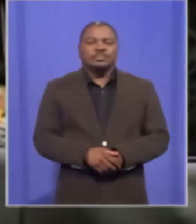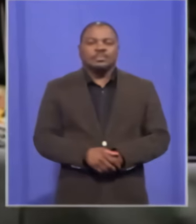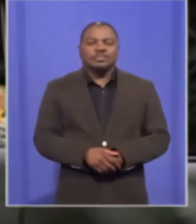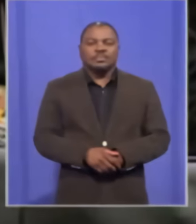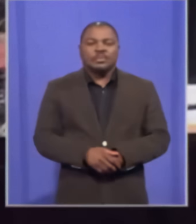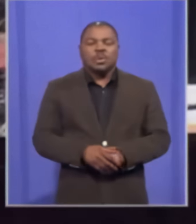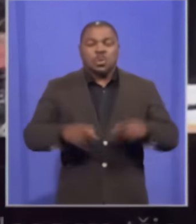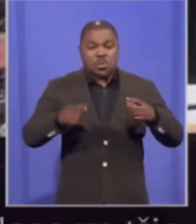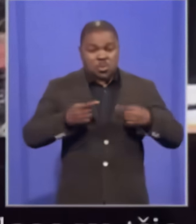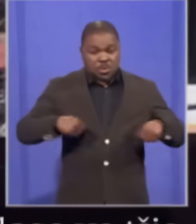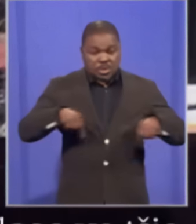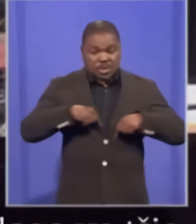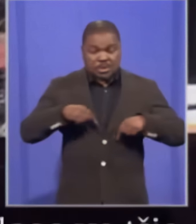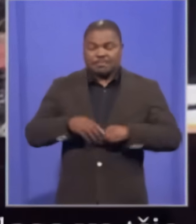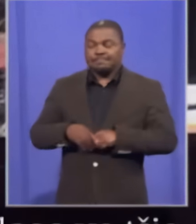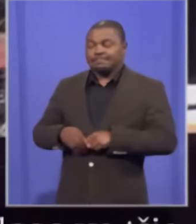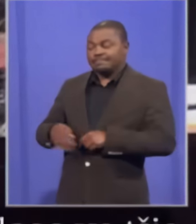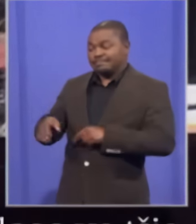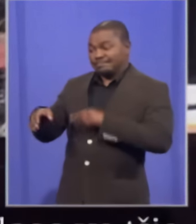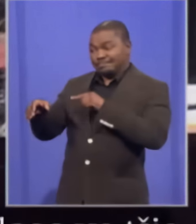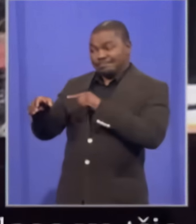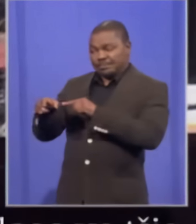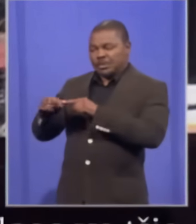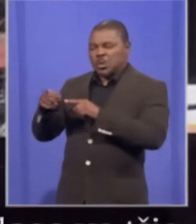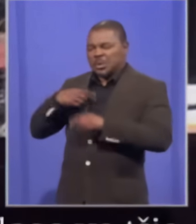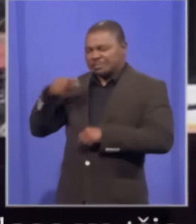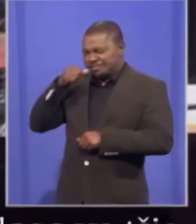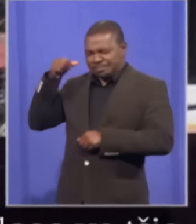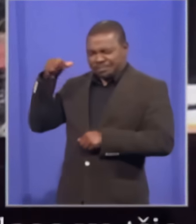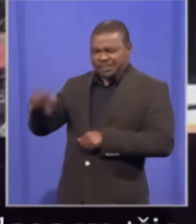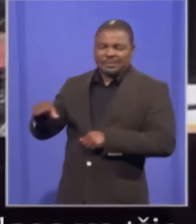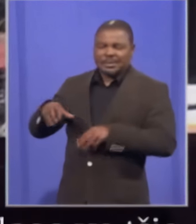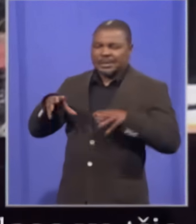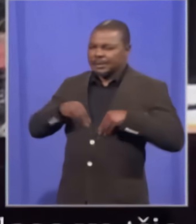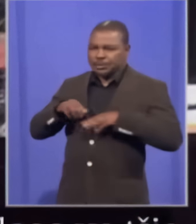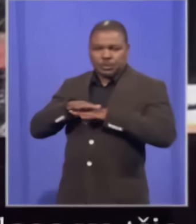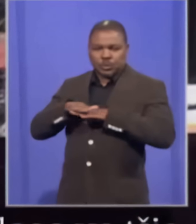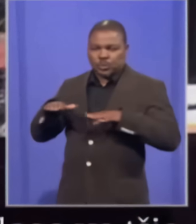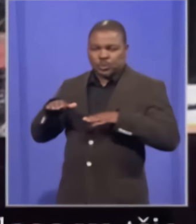Therefore condemned with the utmost contempt